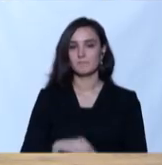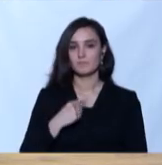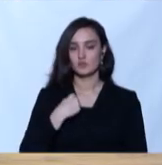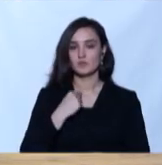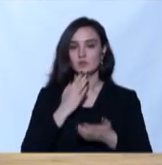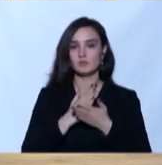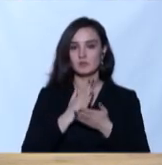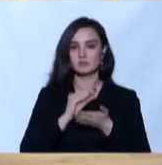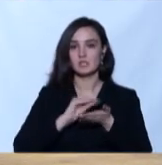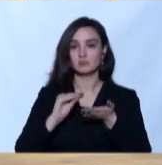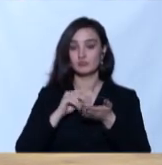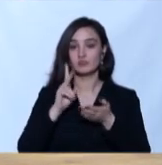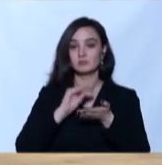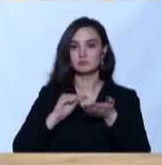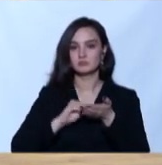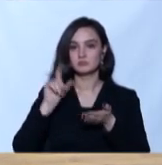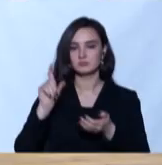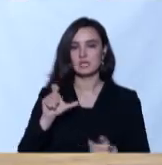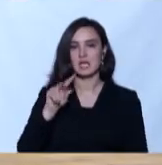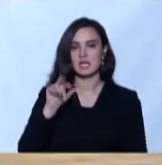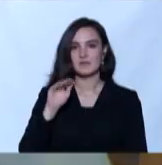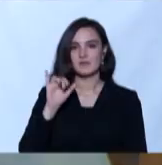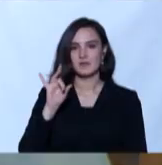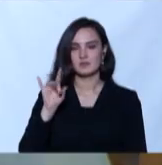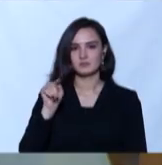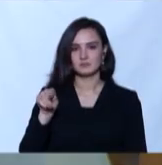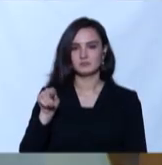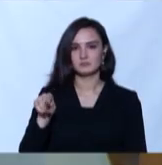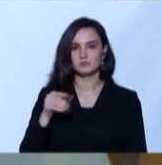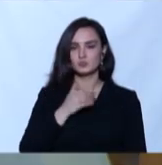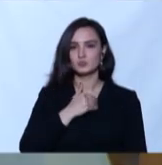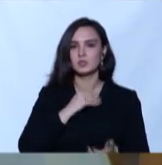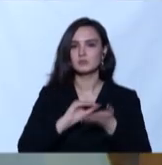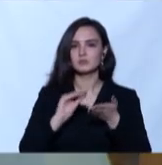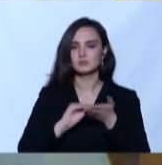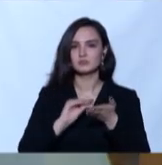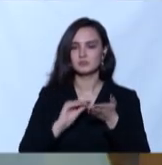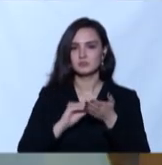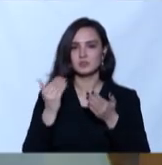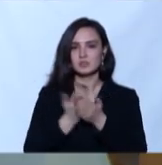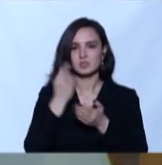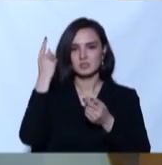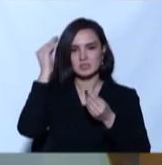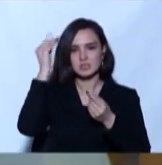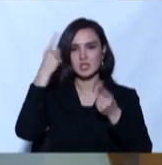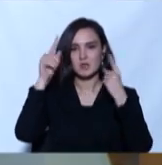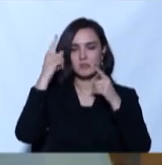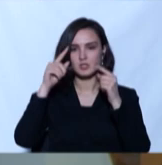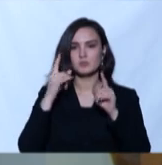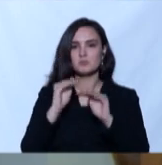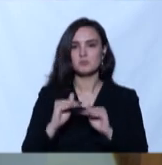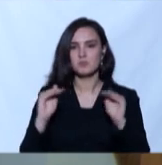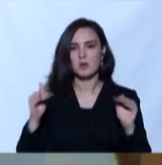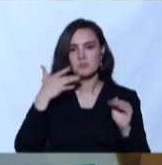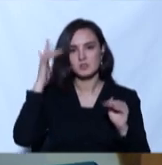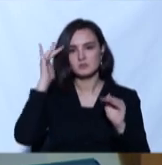the author, L. Frank Baum. He wanted to write a fairy tale for American children